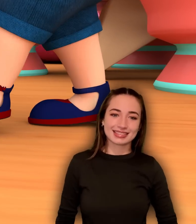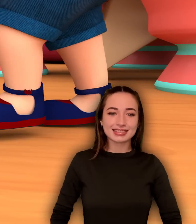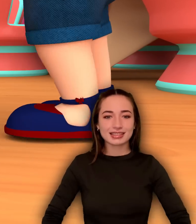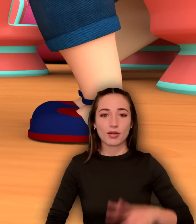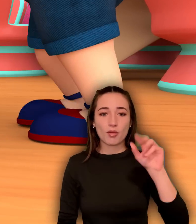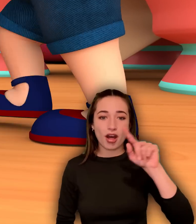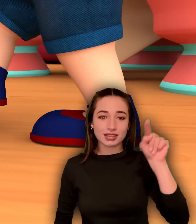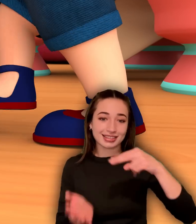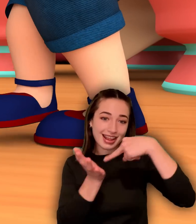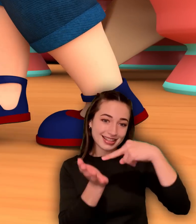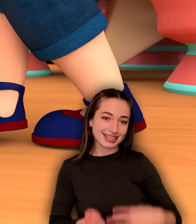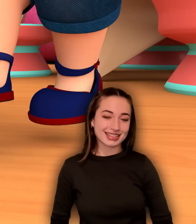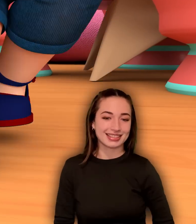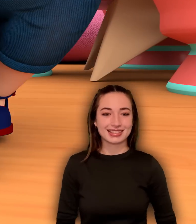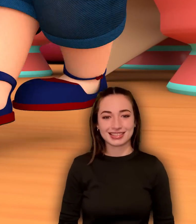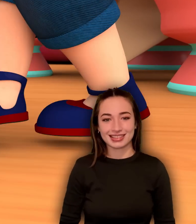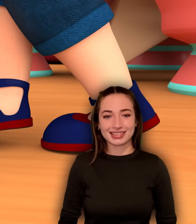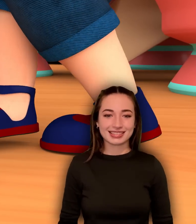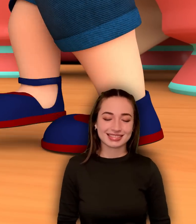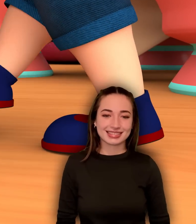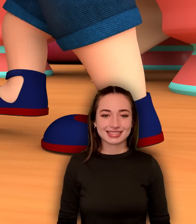tap it's a wolf